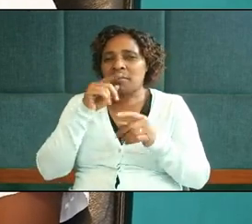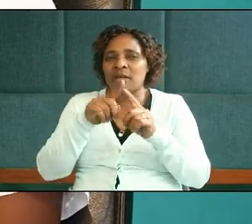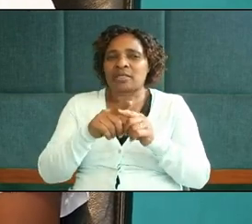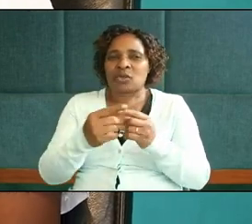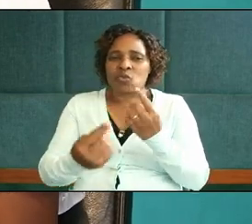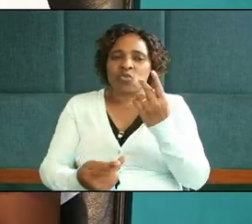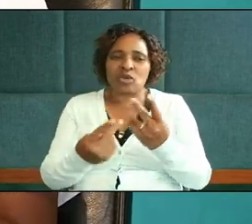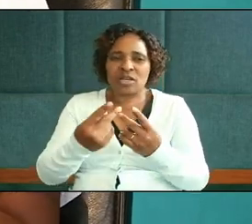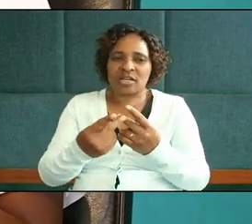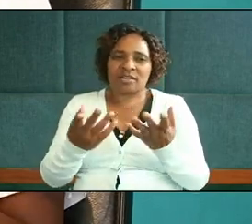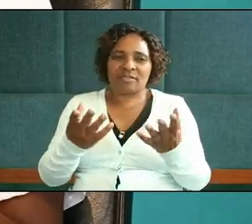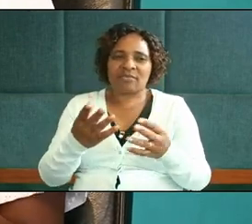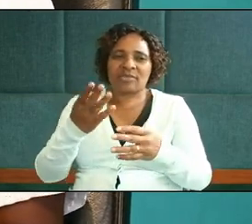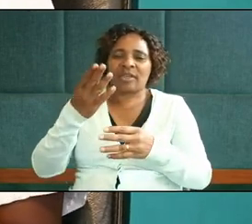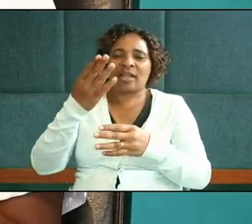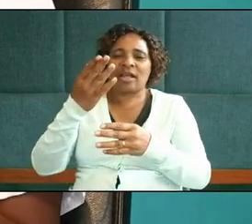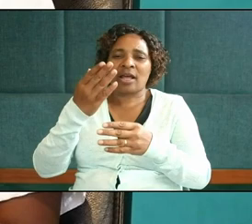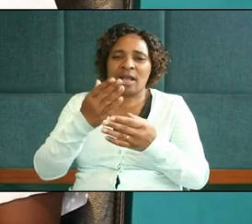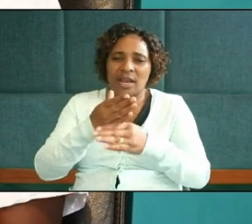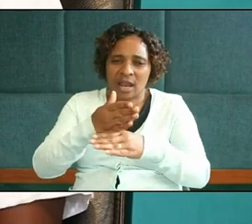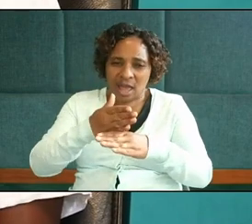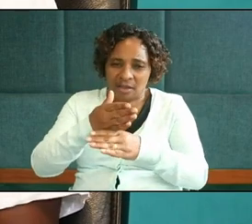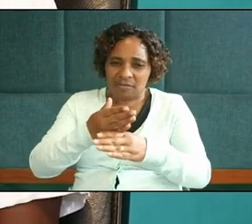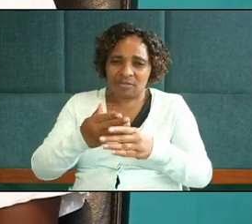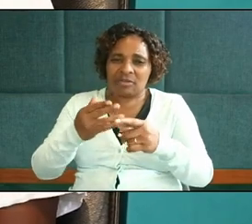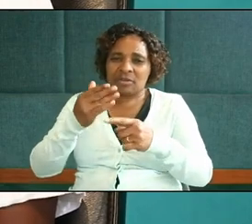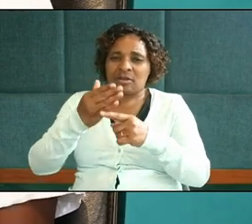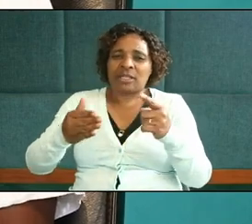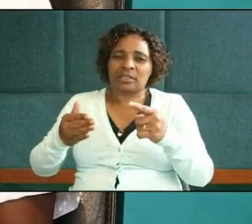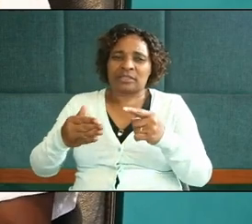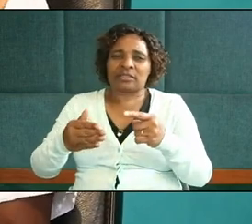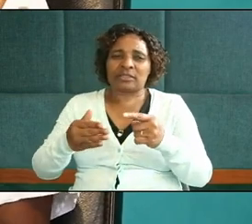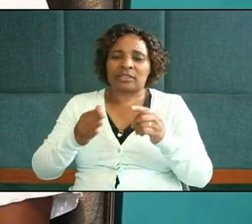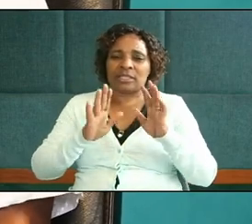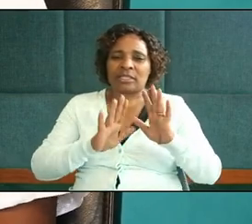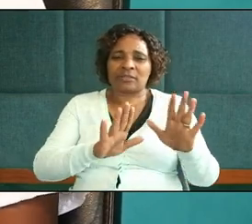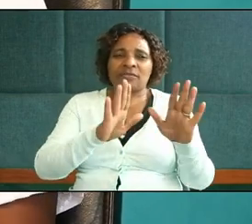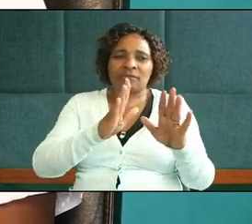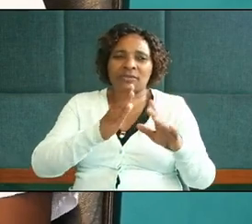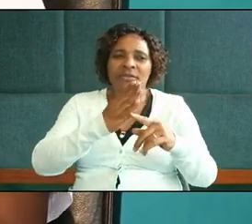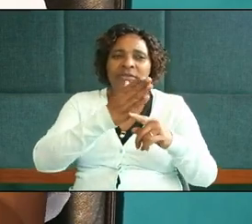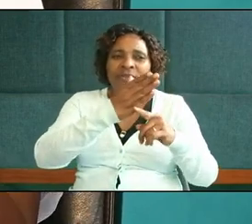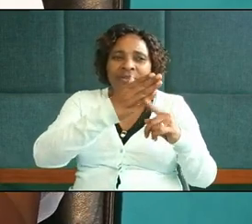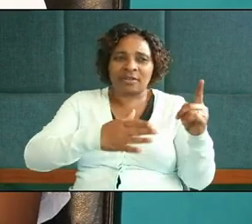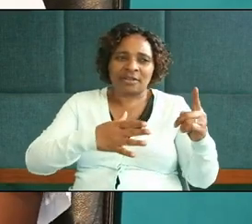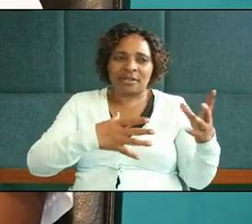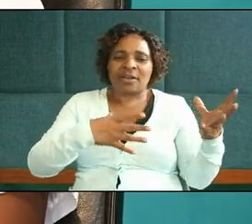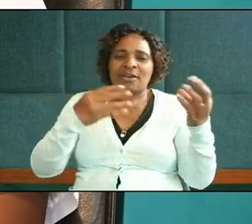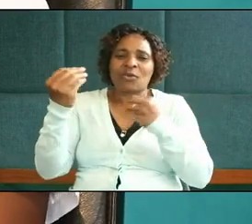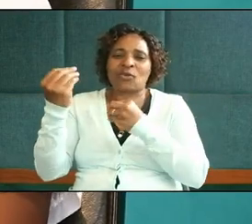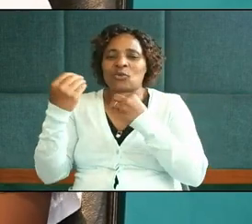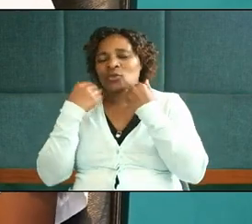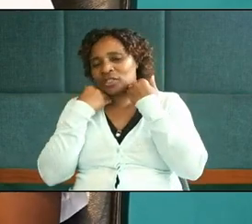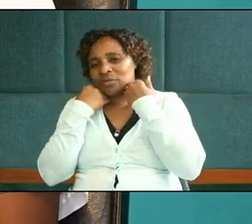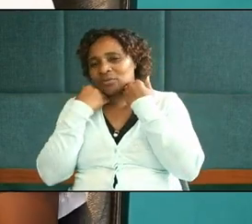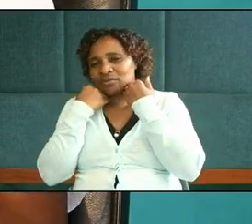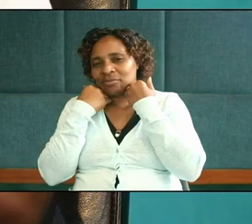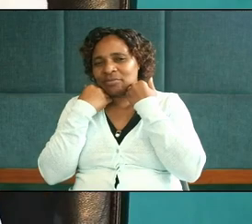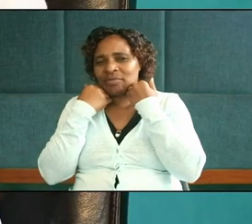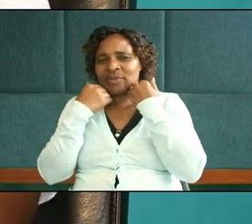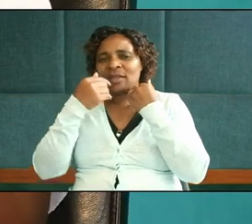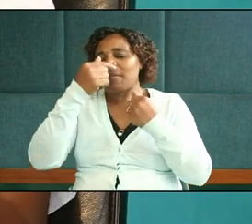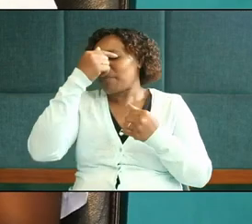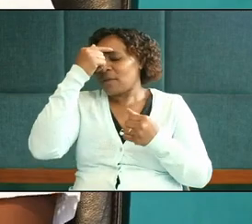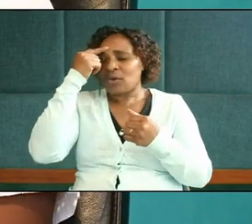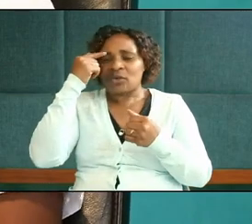in the kitchen. The knife cuts him. Yeah, me achiapo. Yeah, lijikata. Yeah, meda kulala. Because